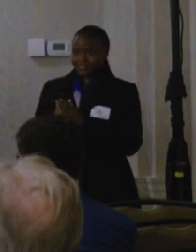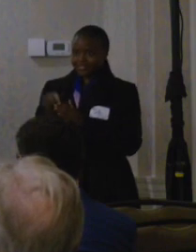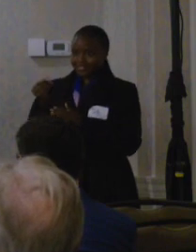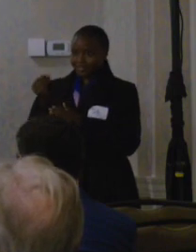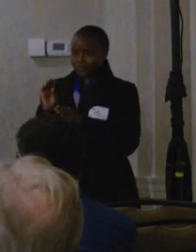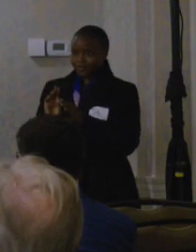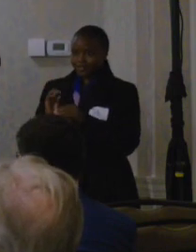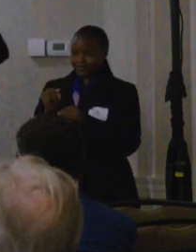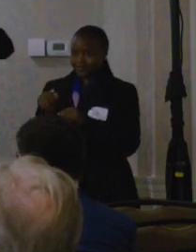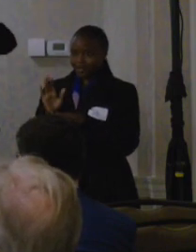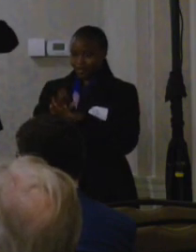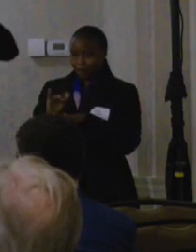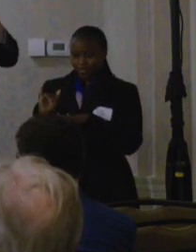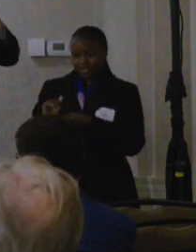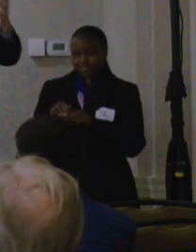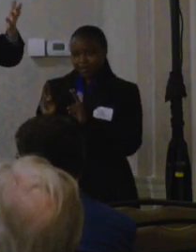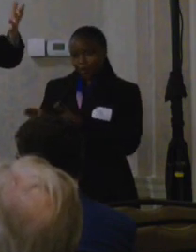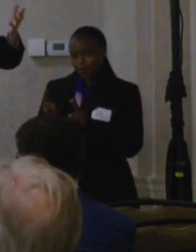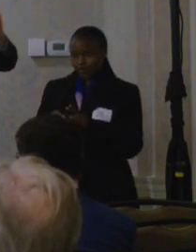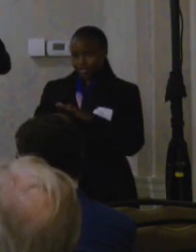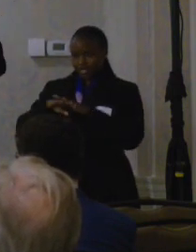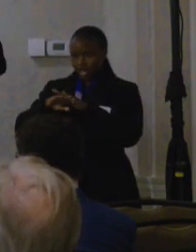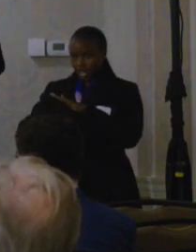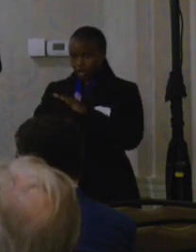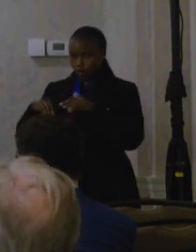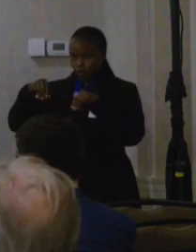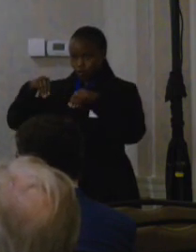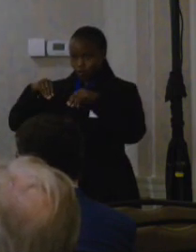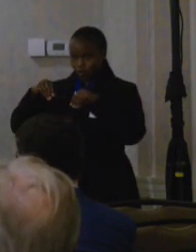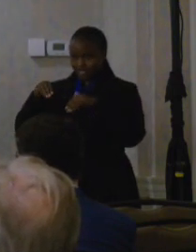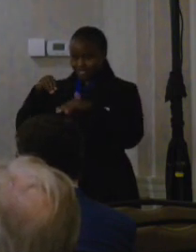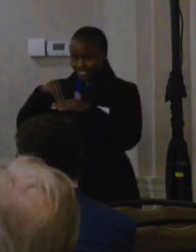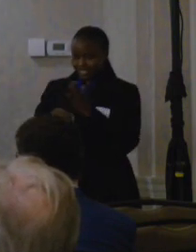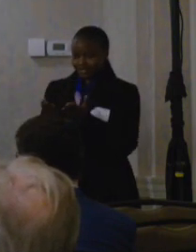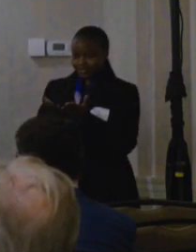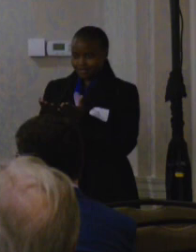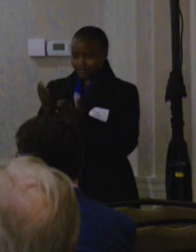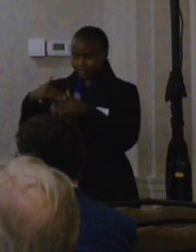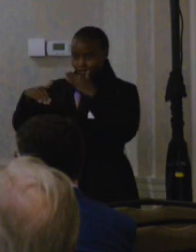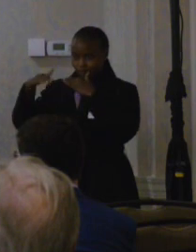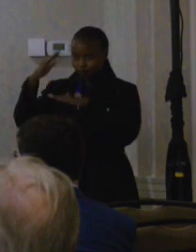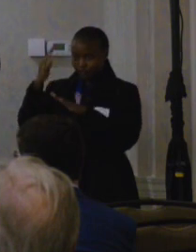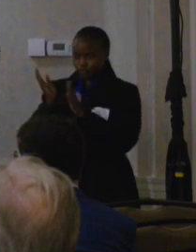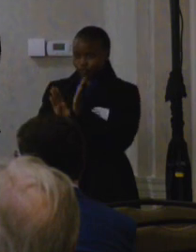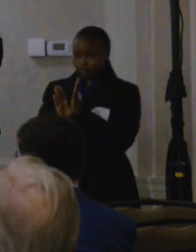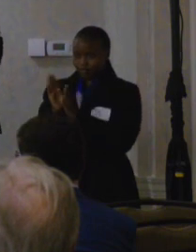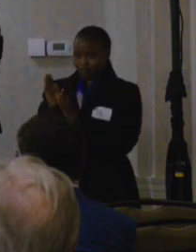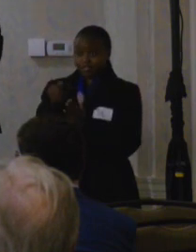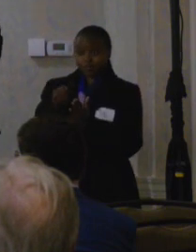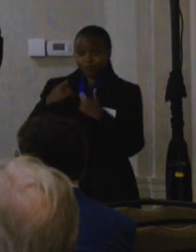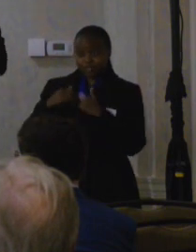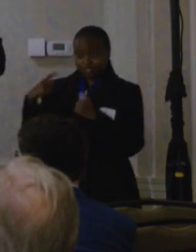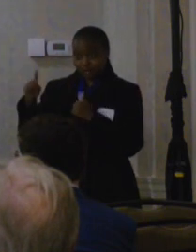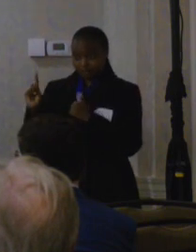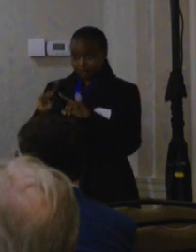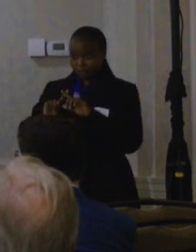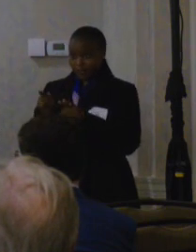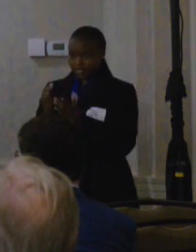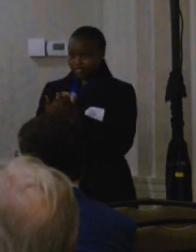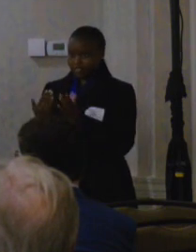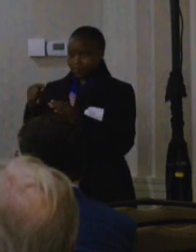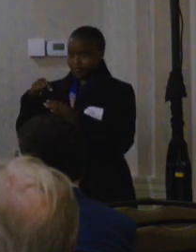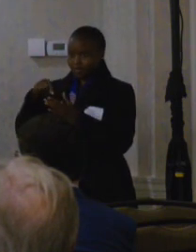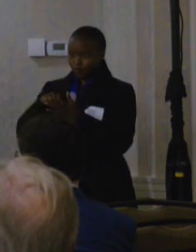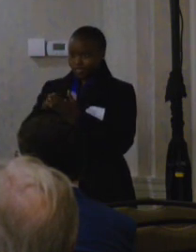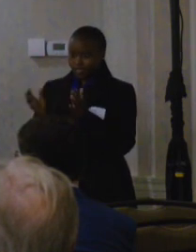on, often in relatively low-quality in-service professional development. So there's already a budget line, and this is often something that's within